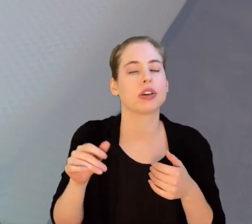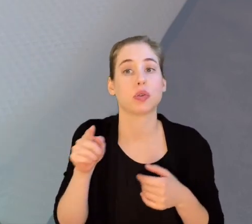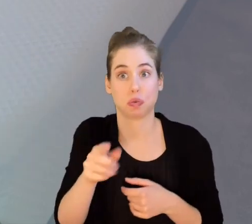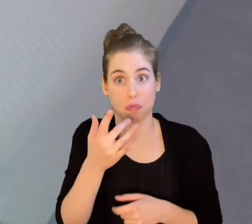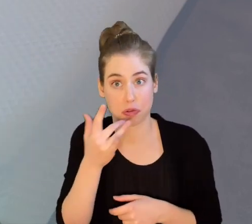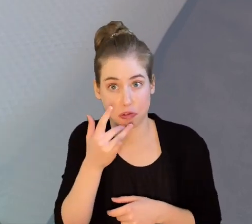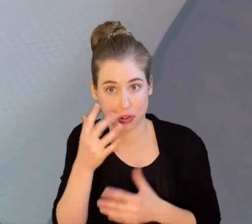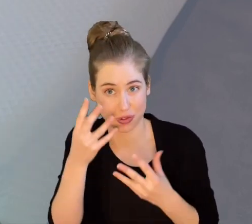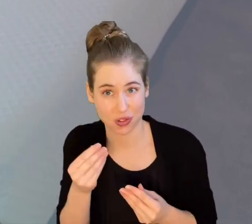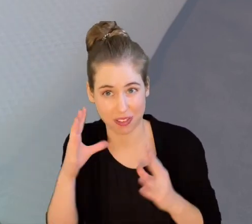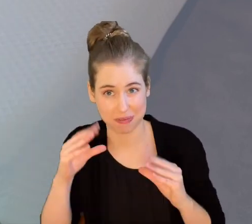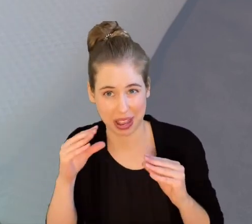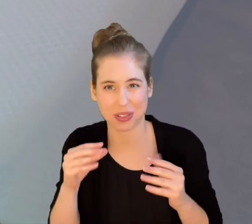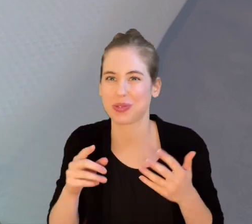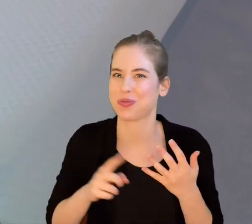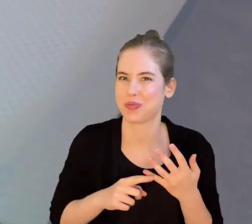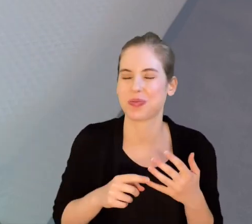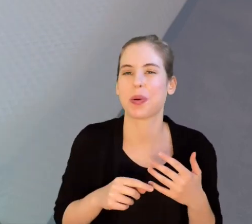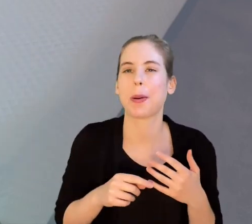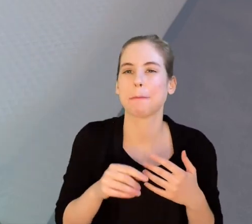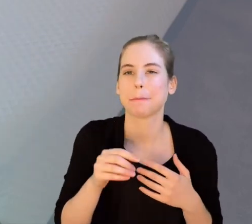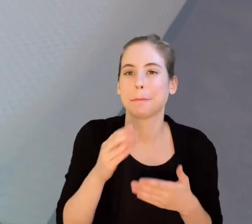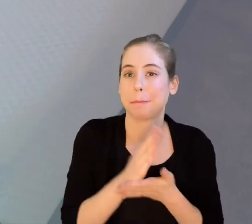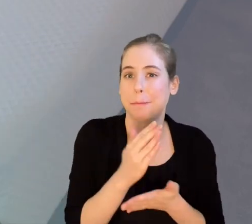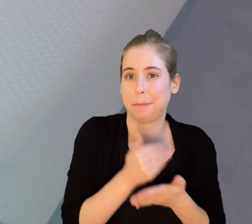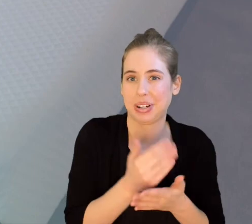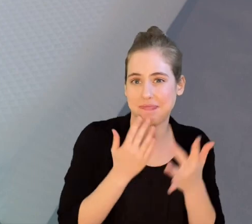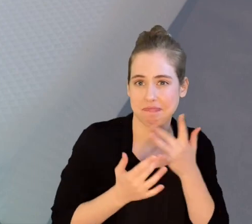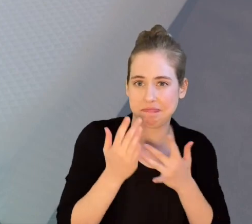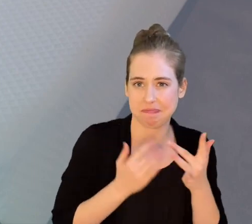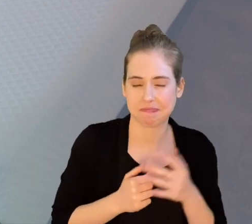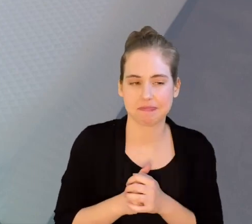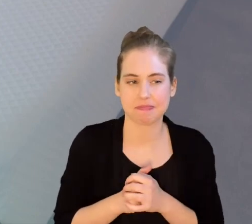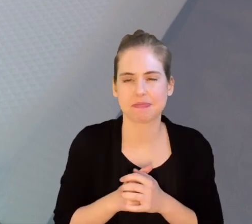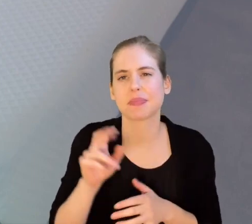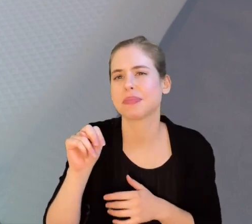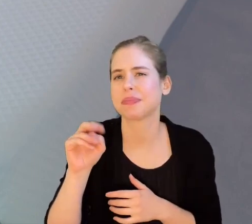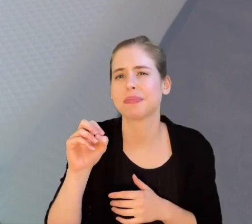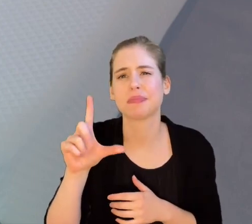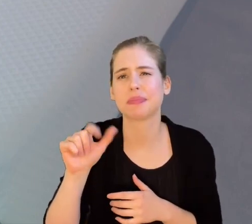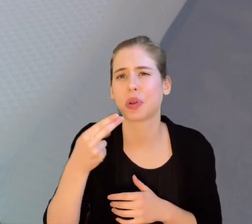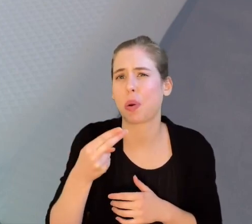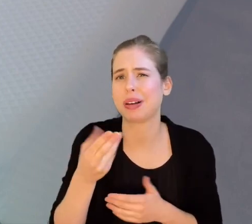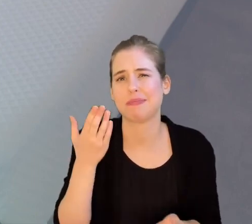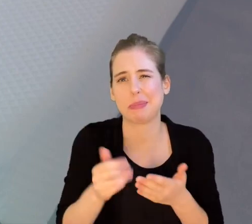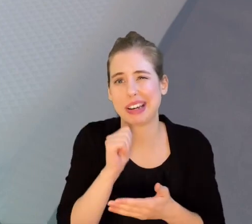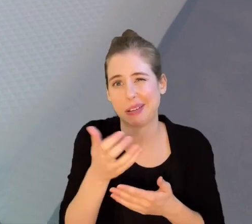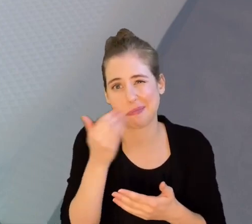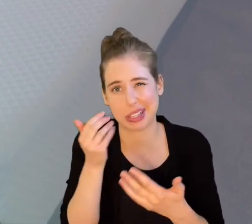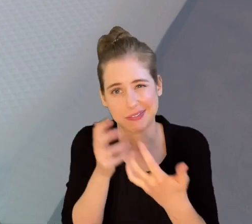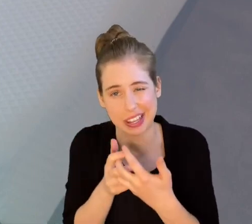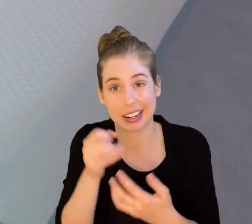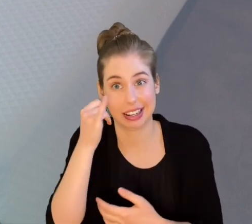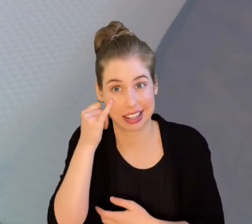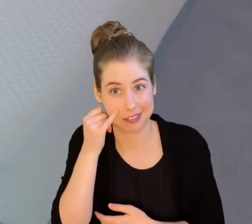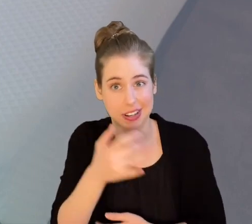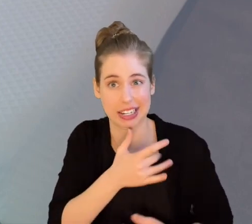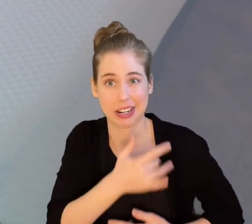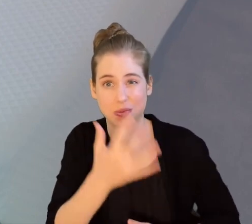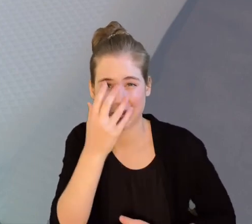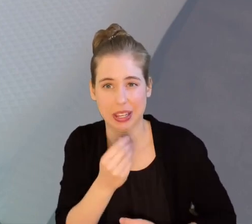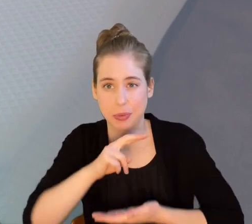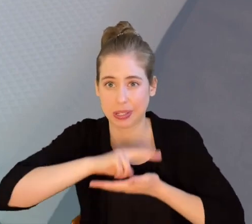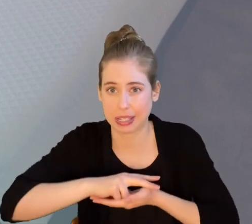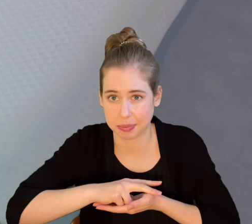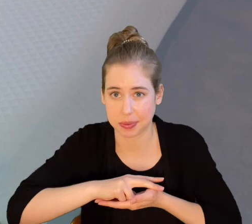However, NOLA might not be the best fit for you if you are a stomach sleeper, you are a heavier or plus